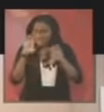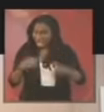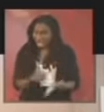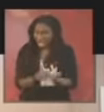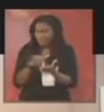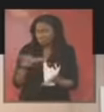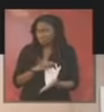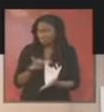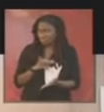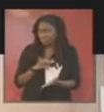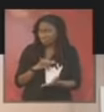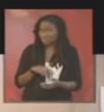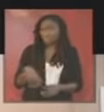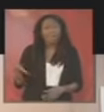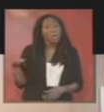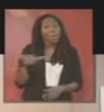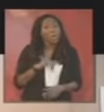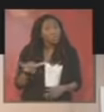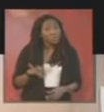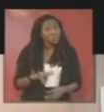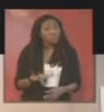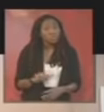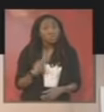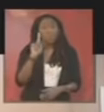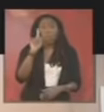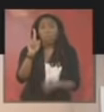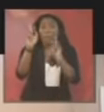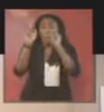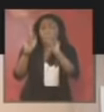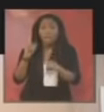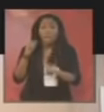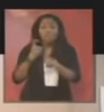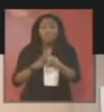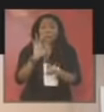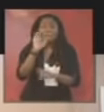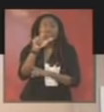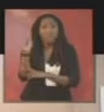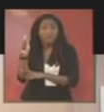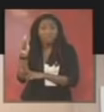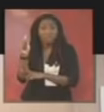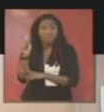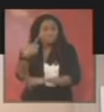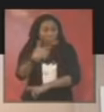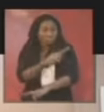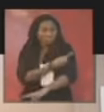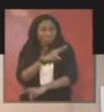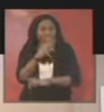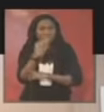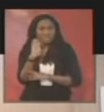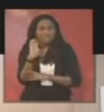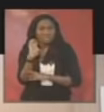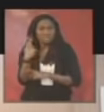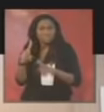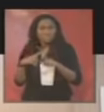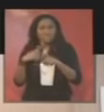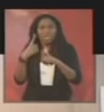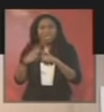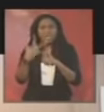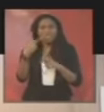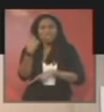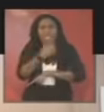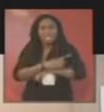died weeks after receiving the Pfizer-BioNTech vaccine. His wife said that 3 days after he received the shot,